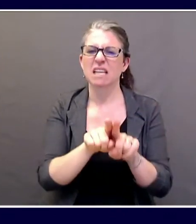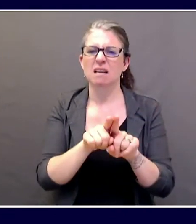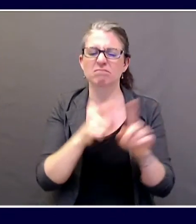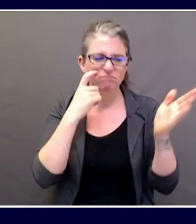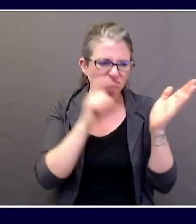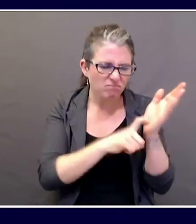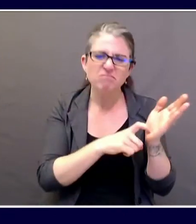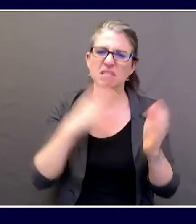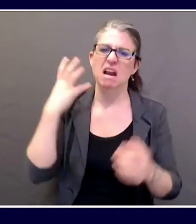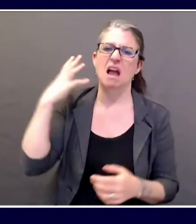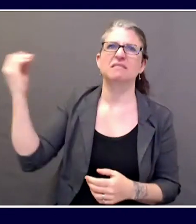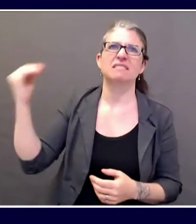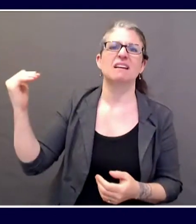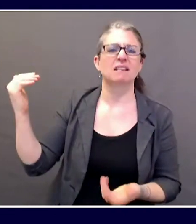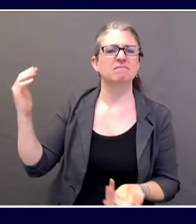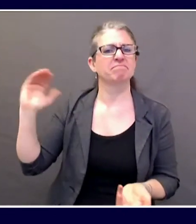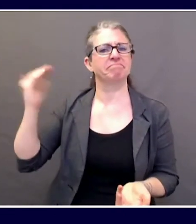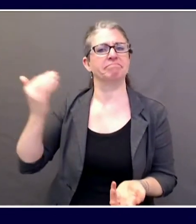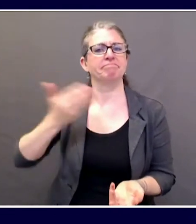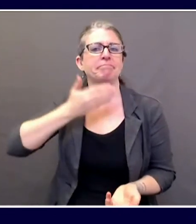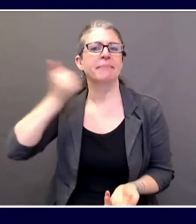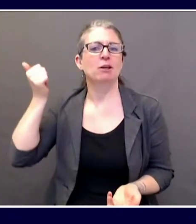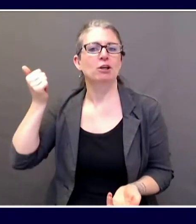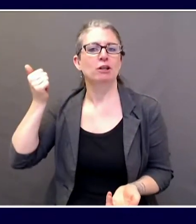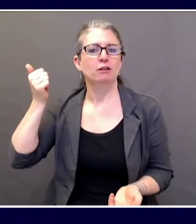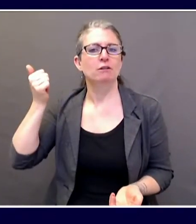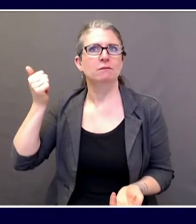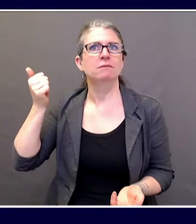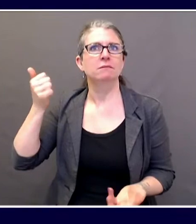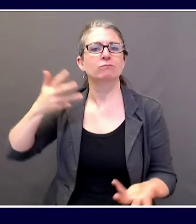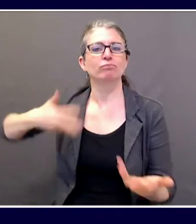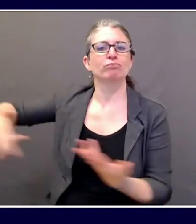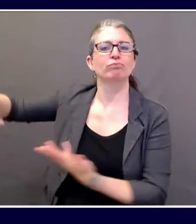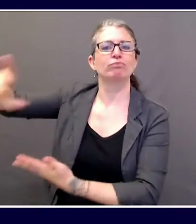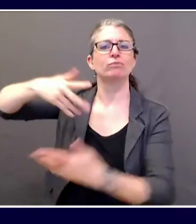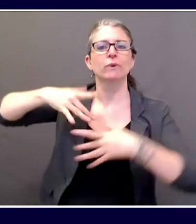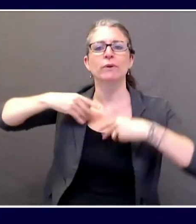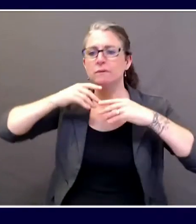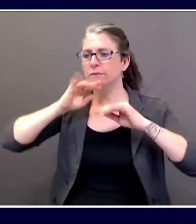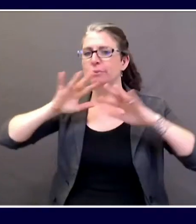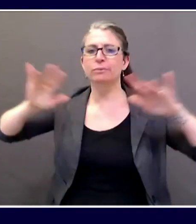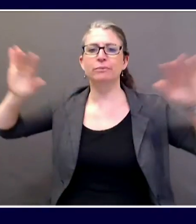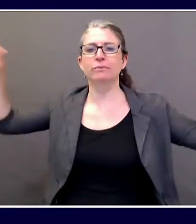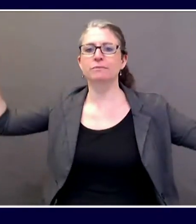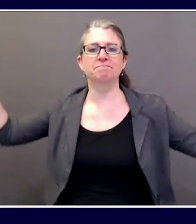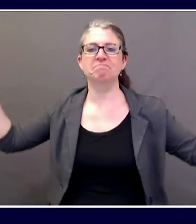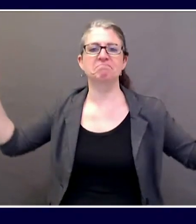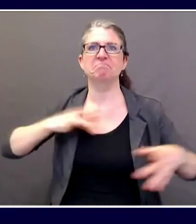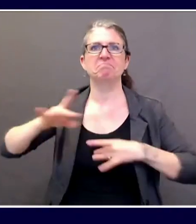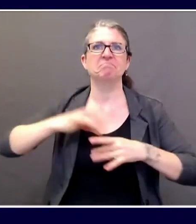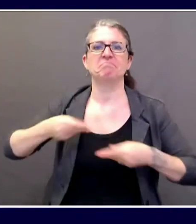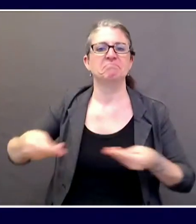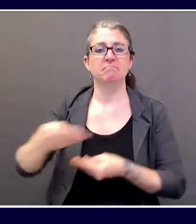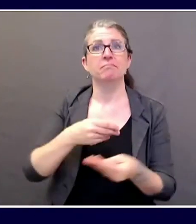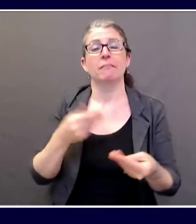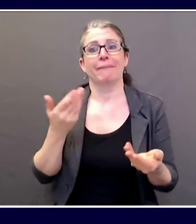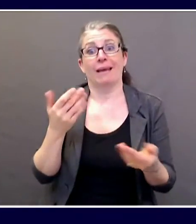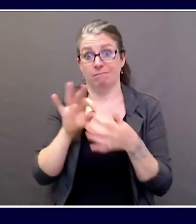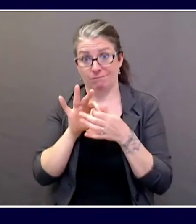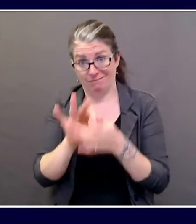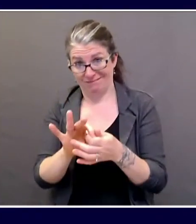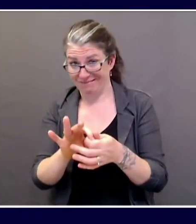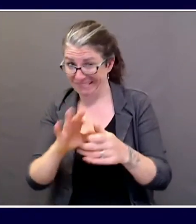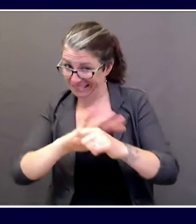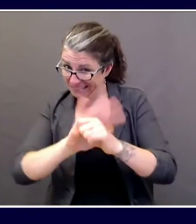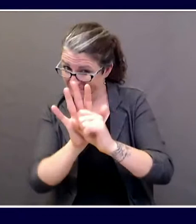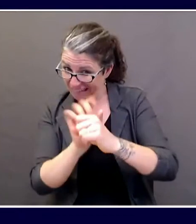shows, but it's also about what variants may show, what the overall case numbers are, what the positivity rates are, what kind of efficacy